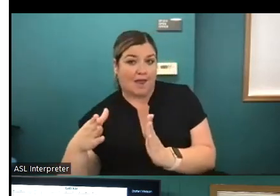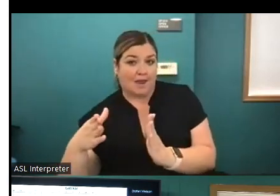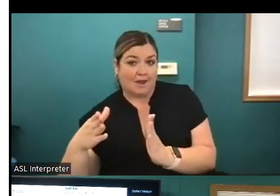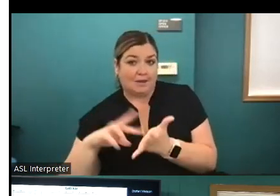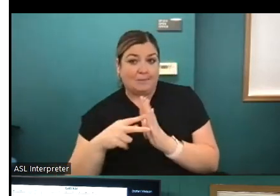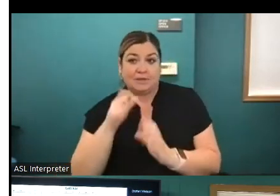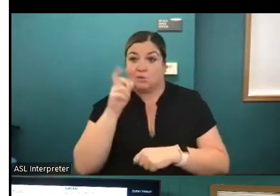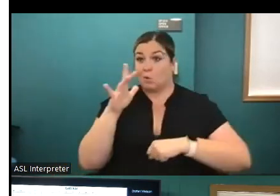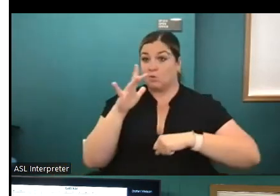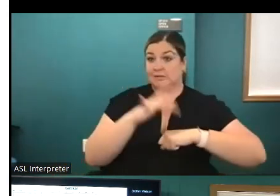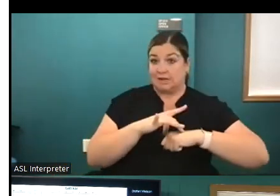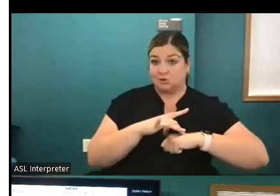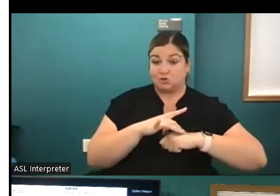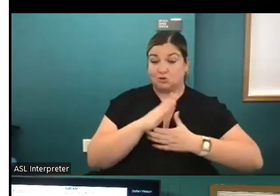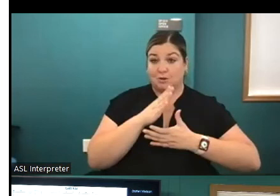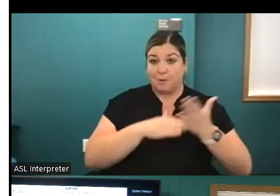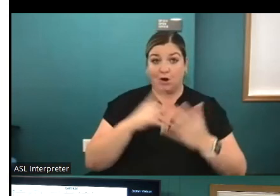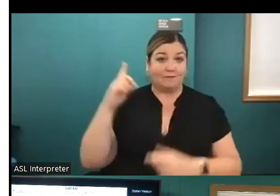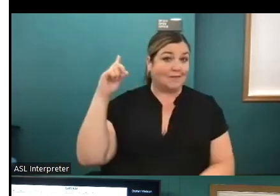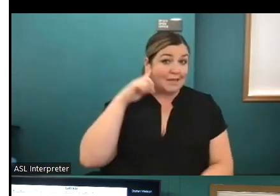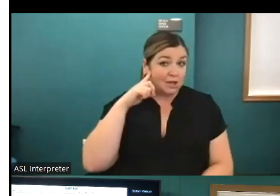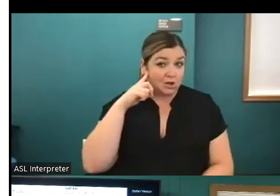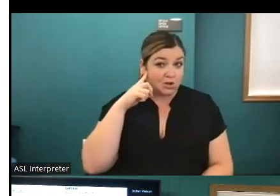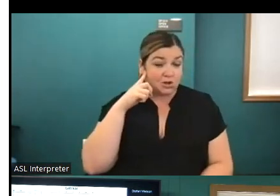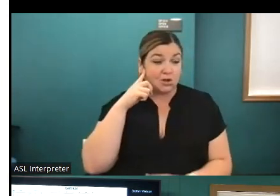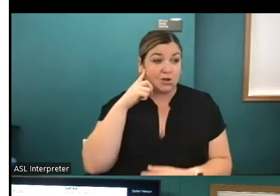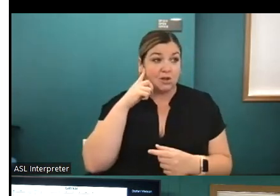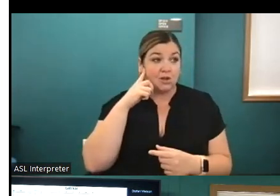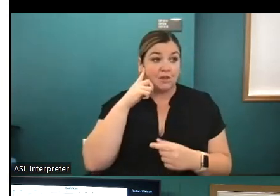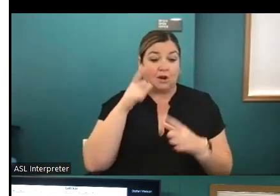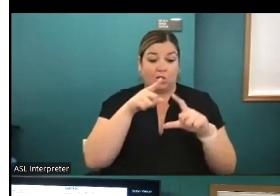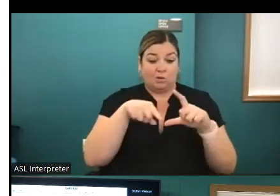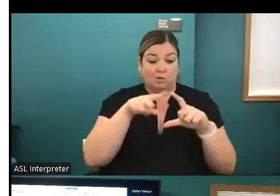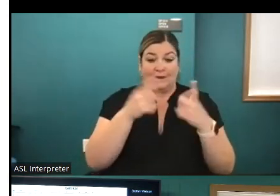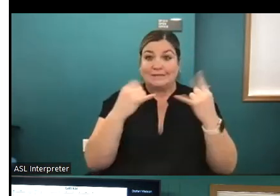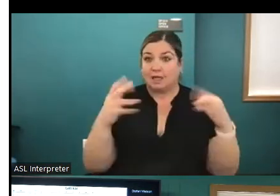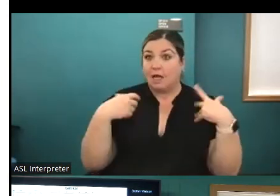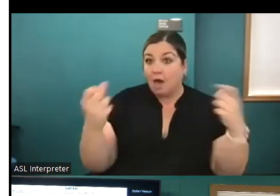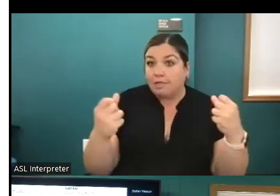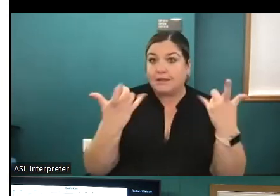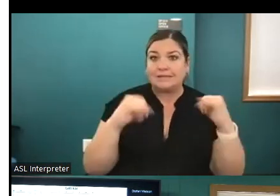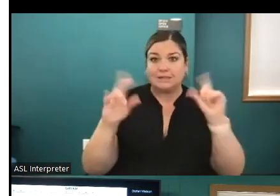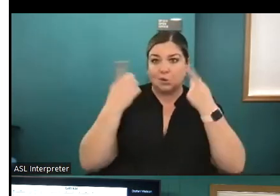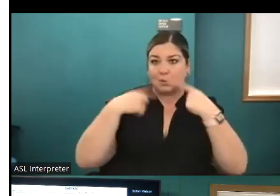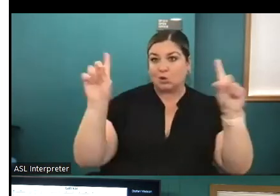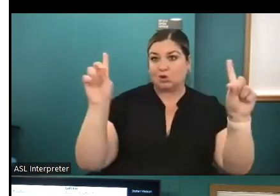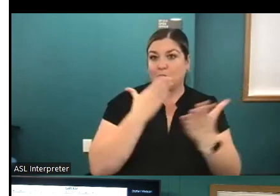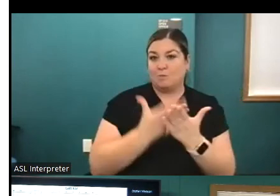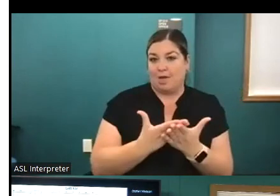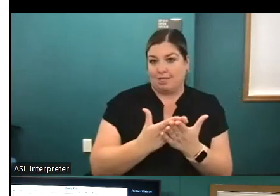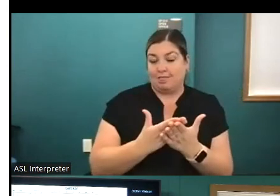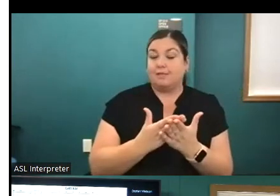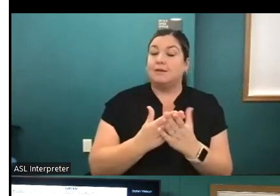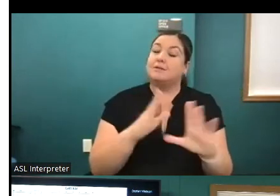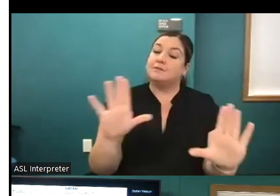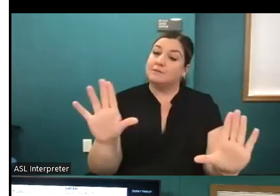don't touch the parts of the cochlea that are still healthy and hearing fairly well.